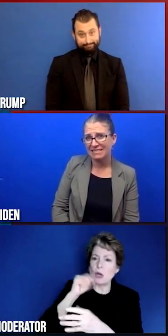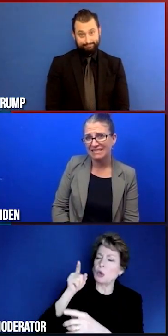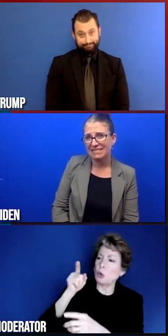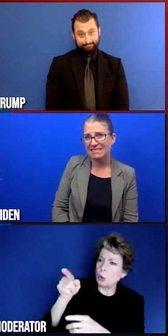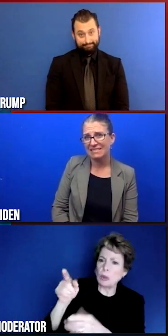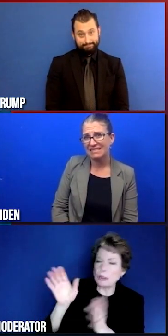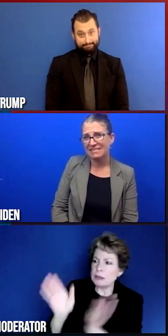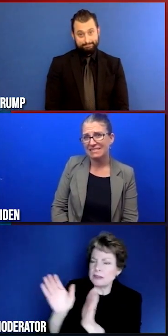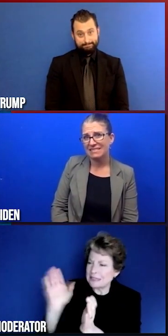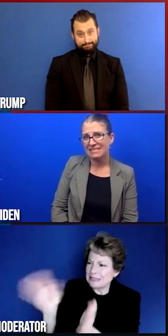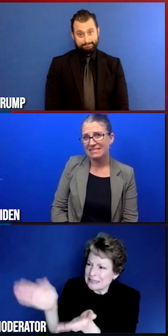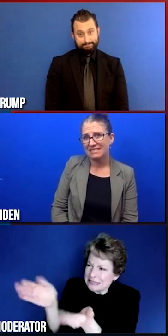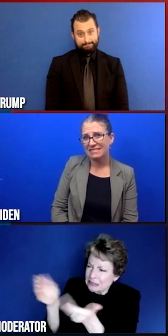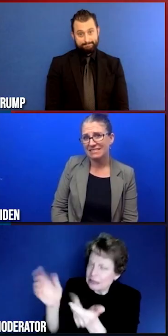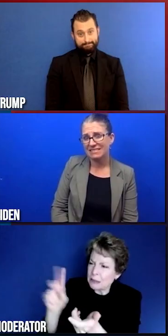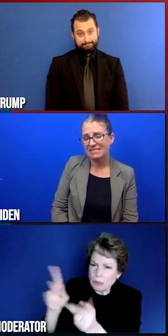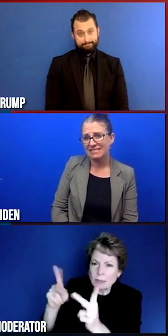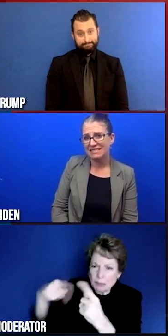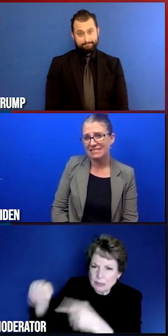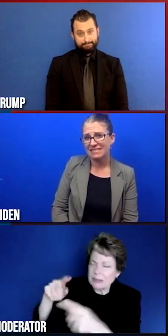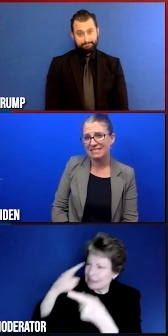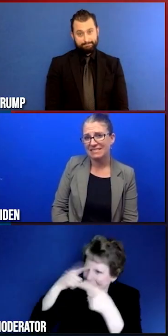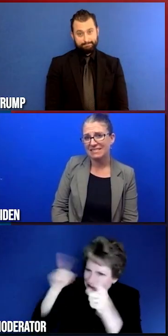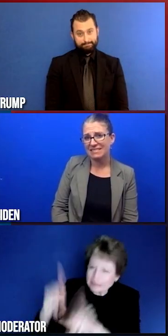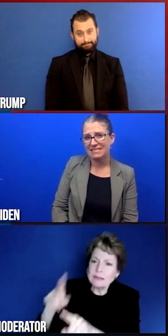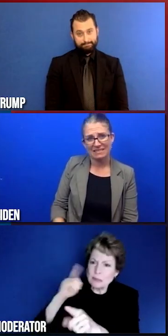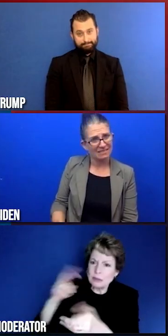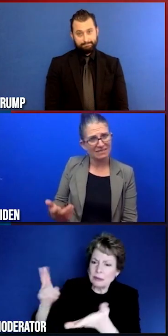and they have pushed it. Look, they passed this act all the way